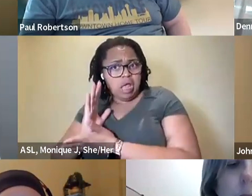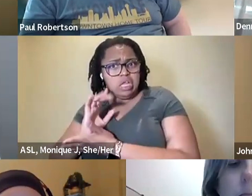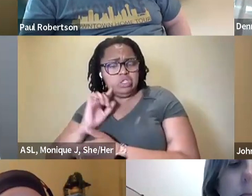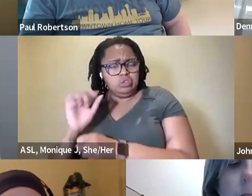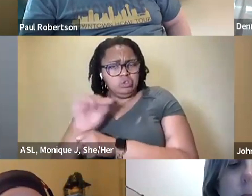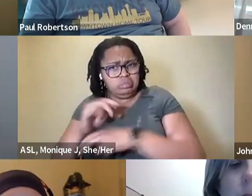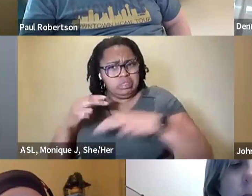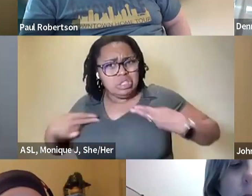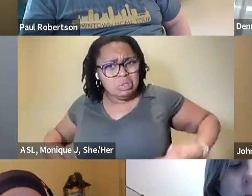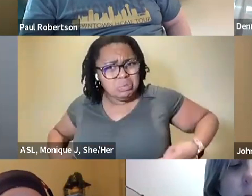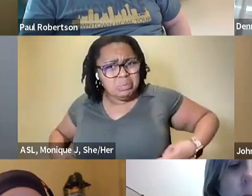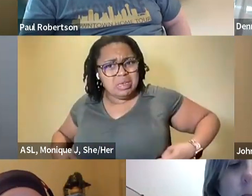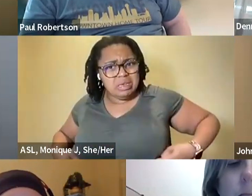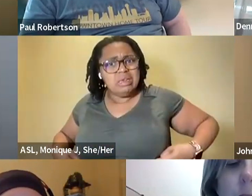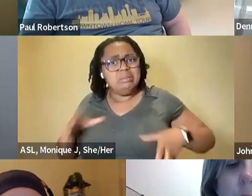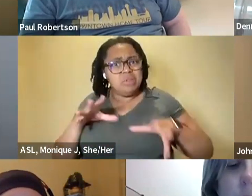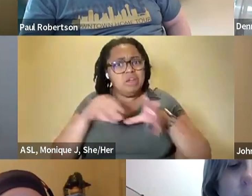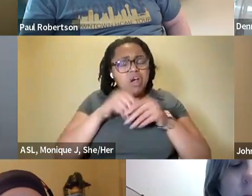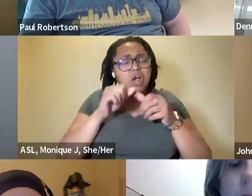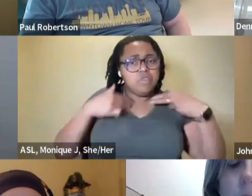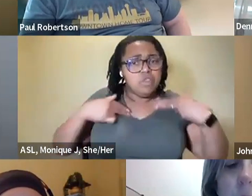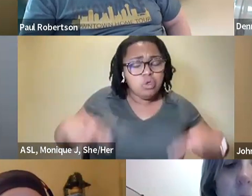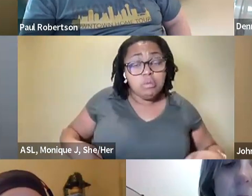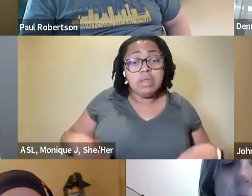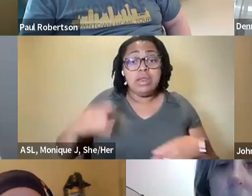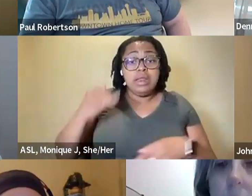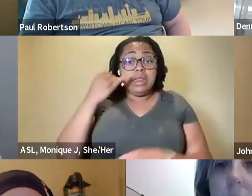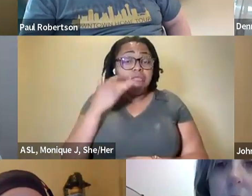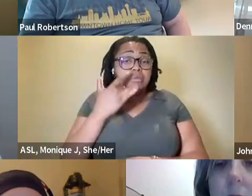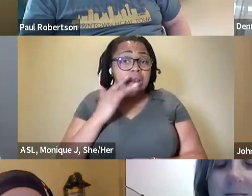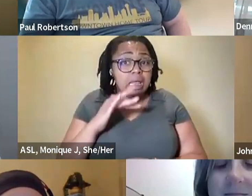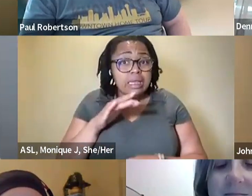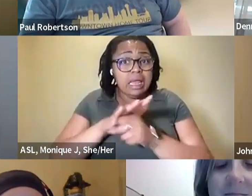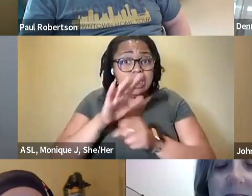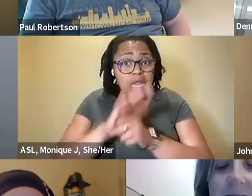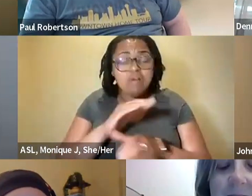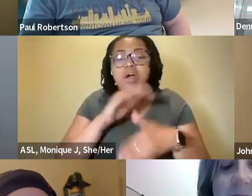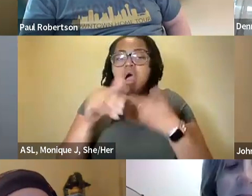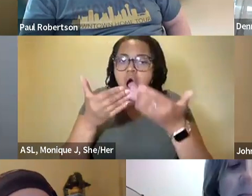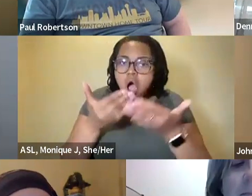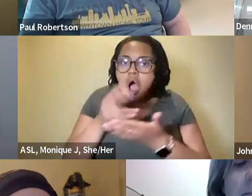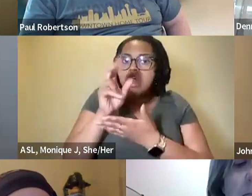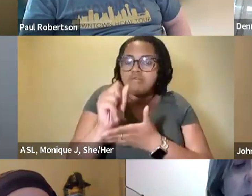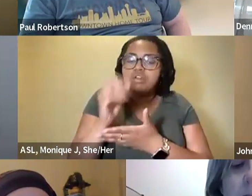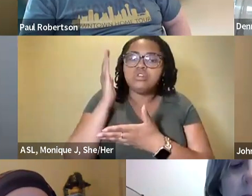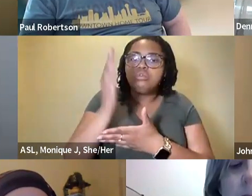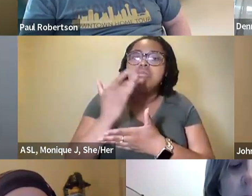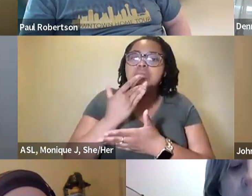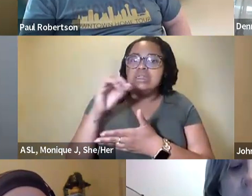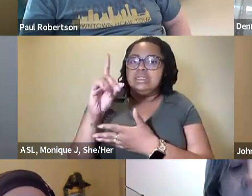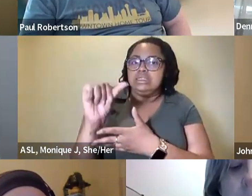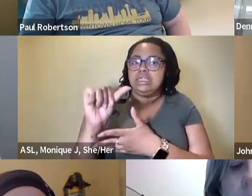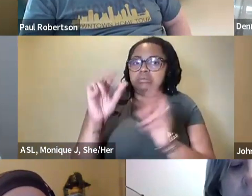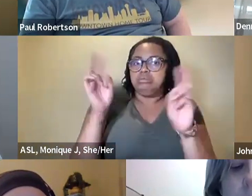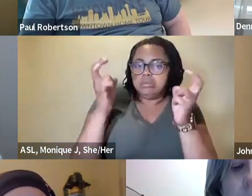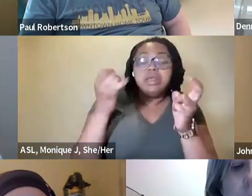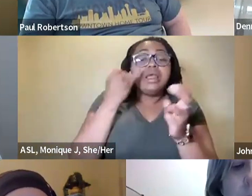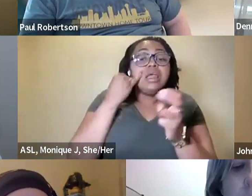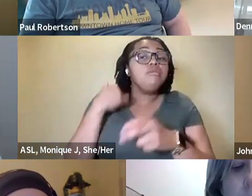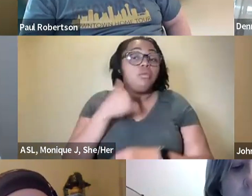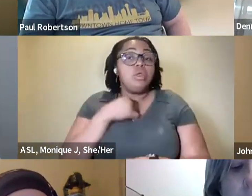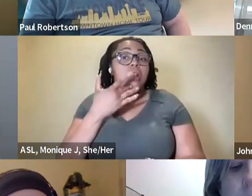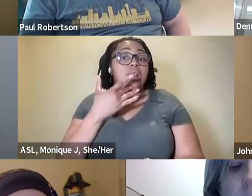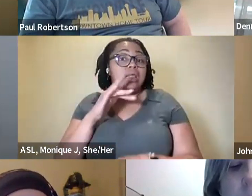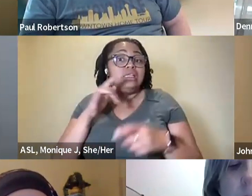we often say, if we're lucky enough, all of us will be disabled. That is, if we're lucky to live long enough, we will have a disability of some